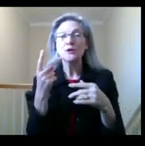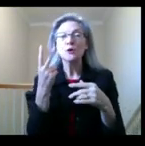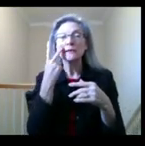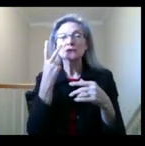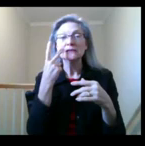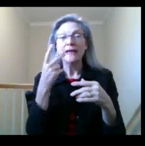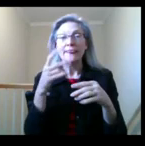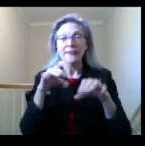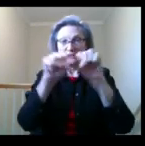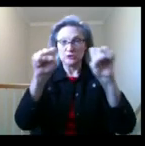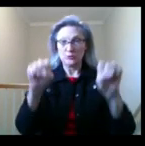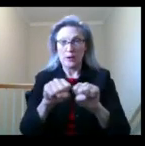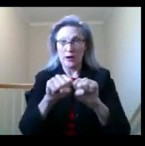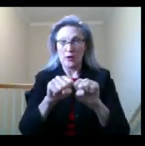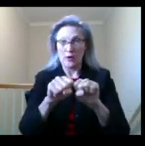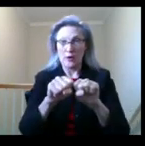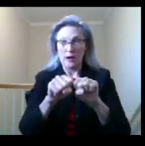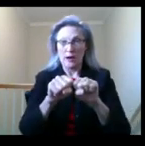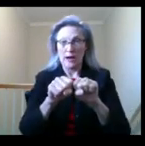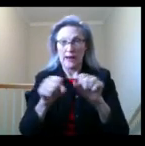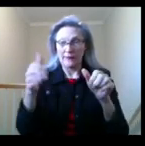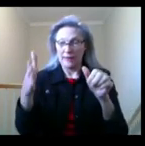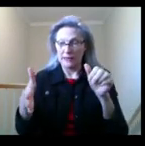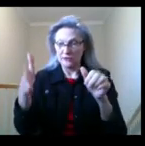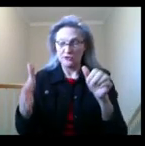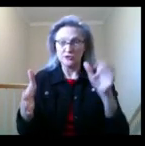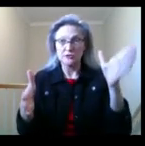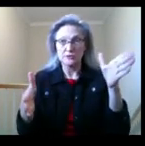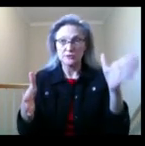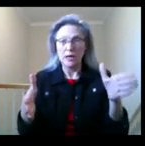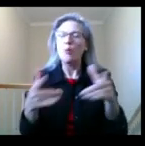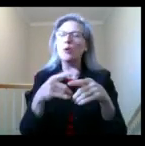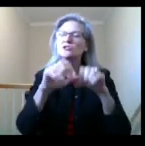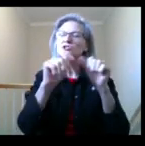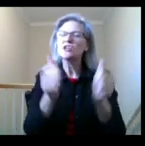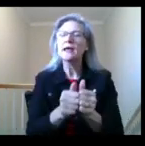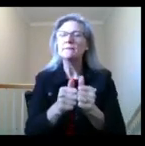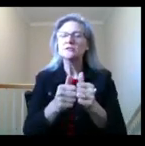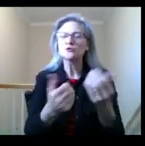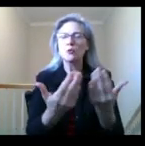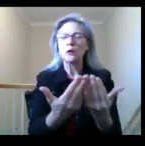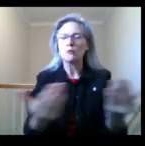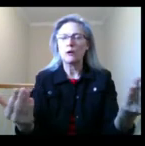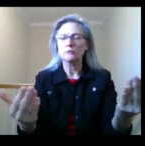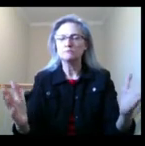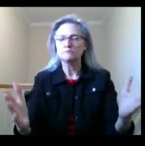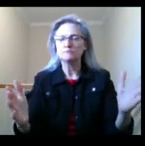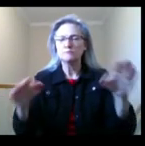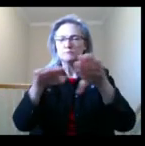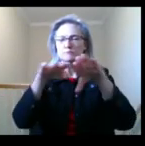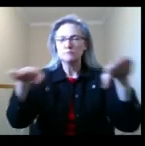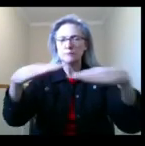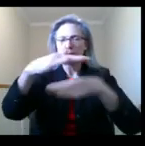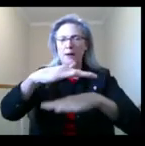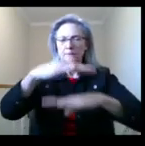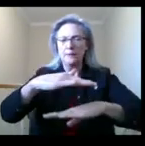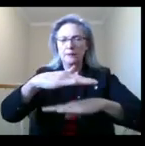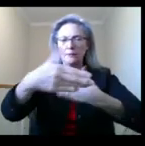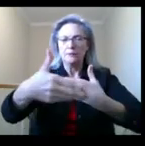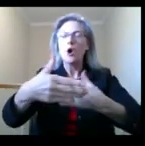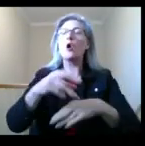can see that a square is here and a square is here. But what shape is going around it? It's